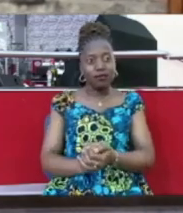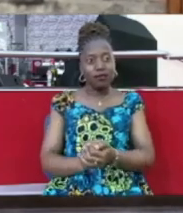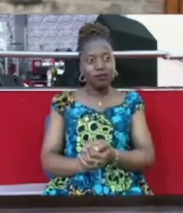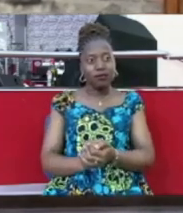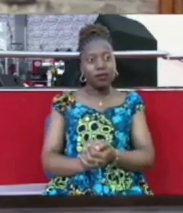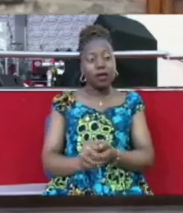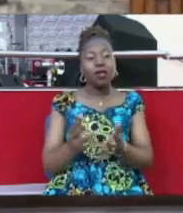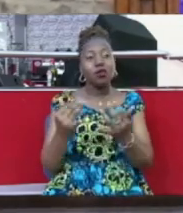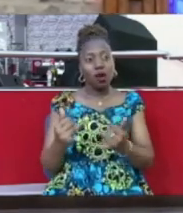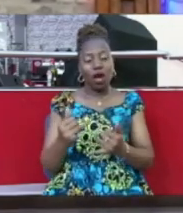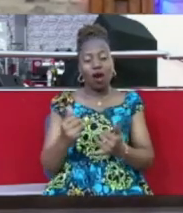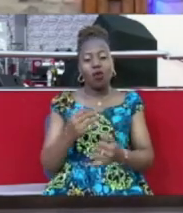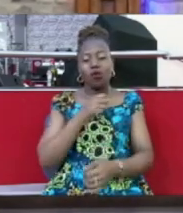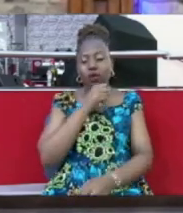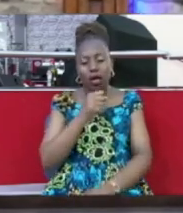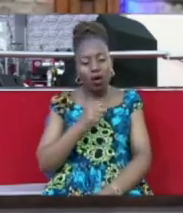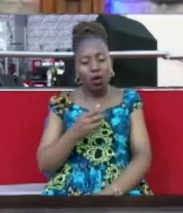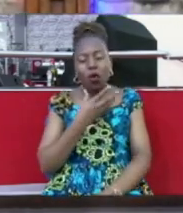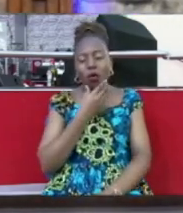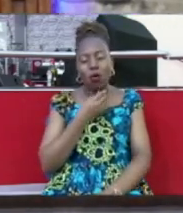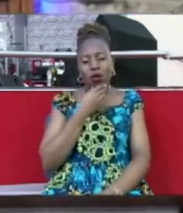And so he took the microphone.